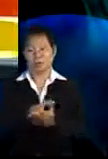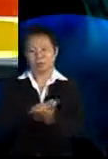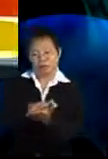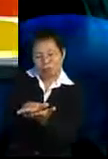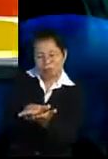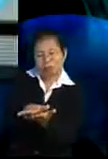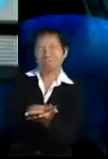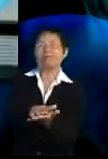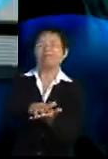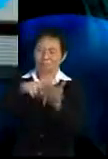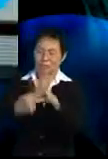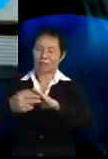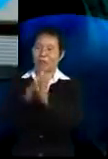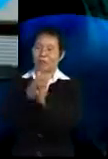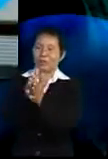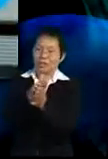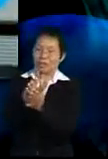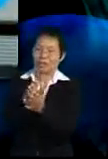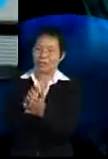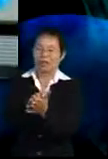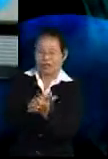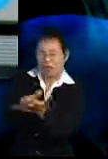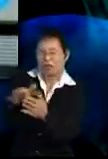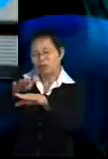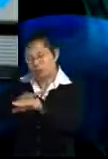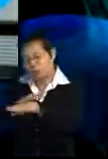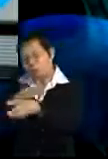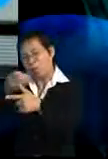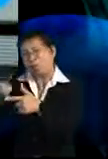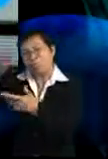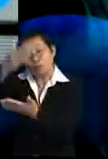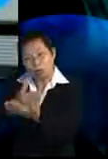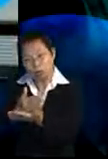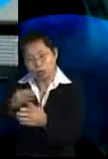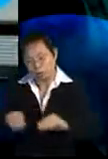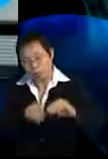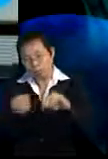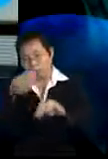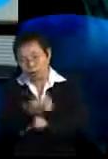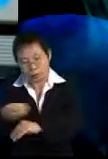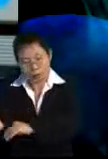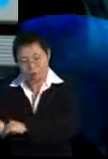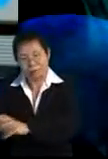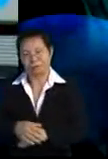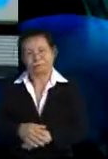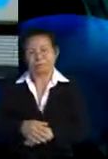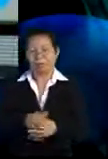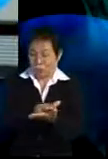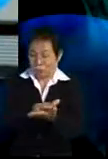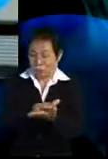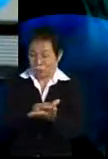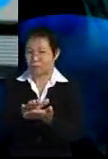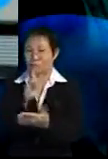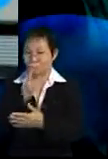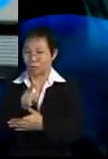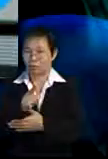friction. Friction slows down or stops moving objects. Frictional